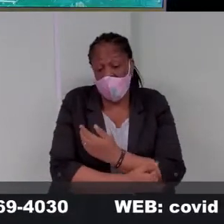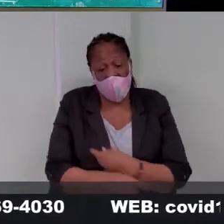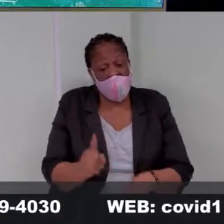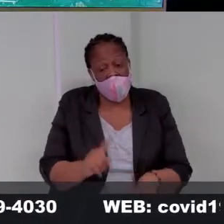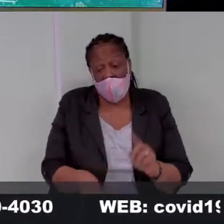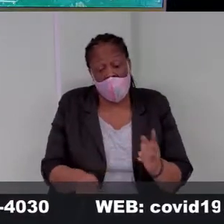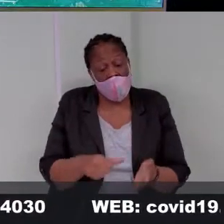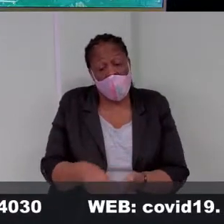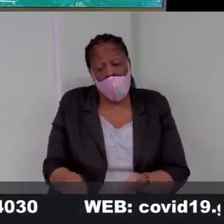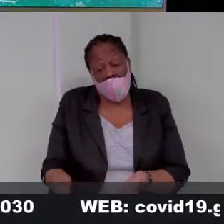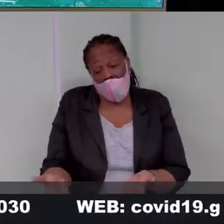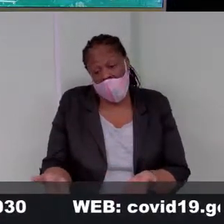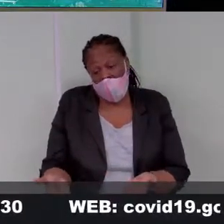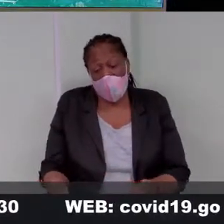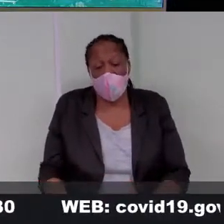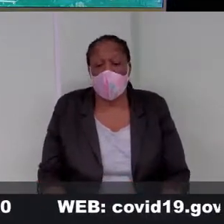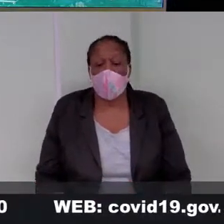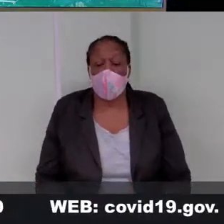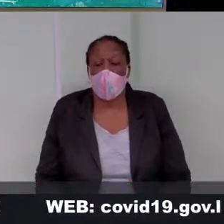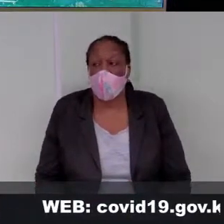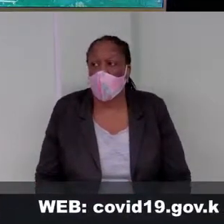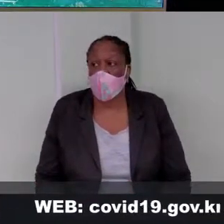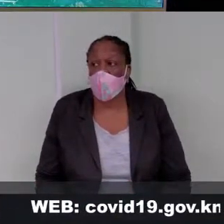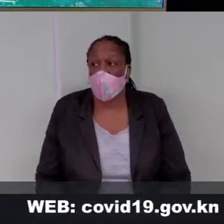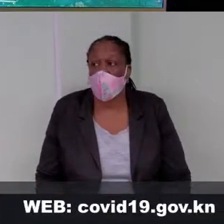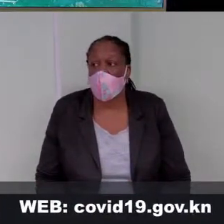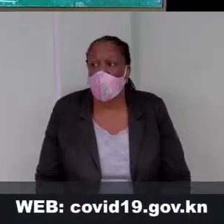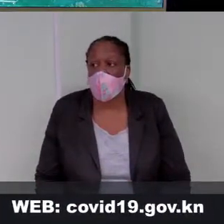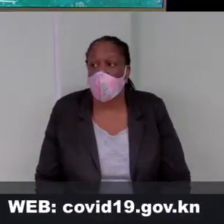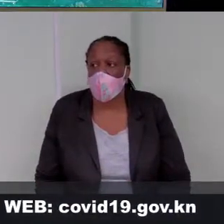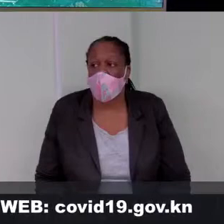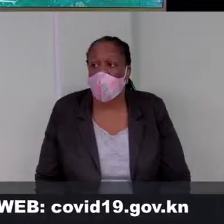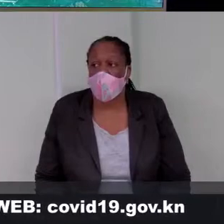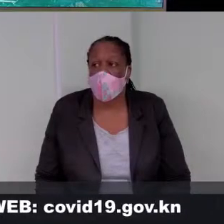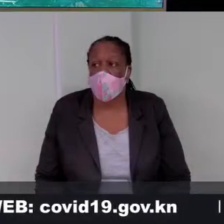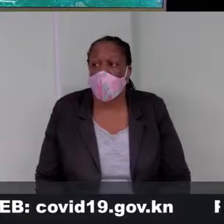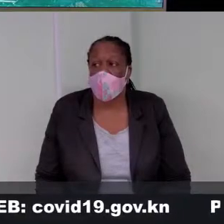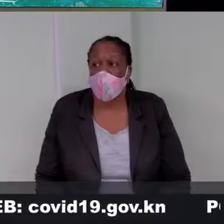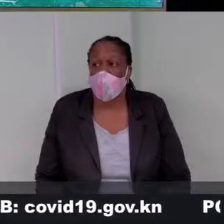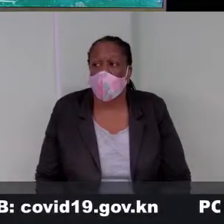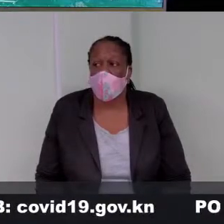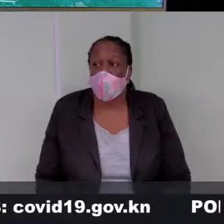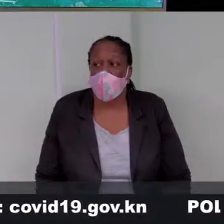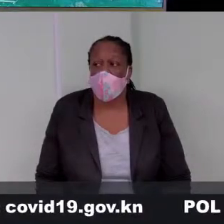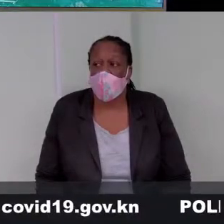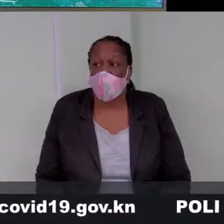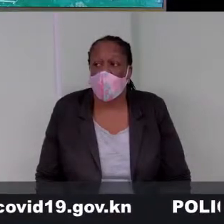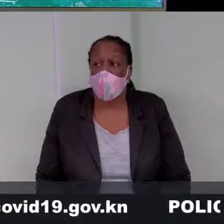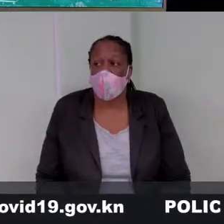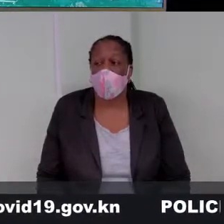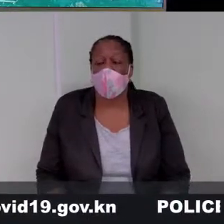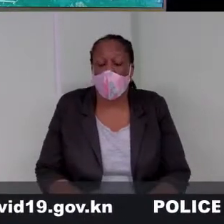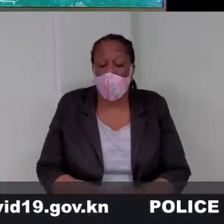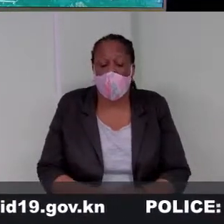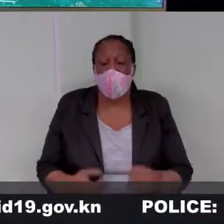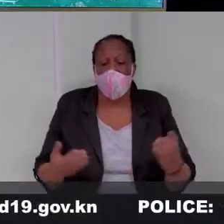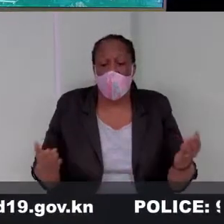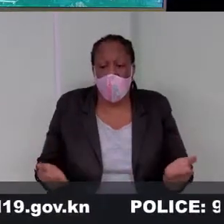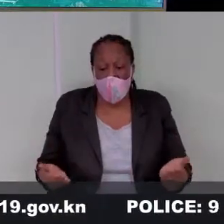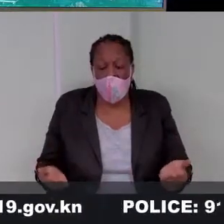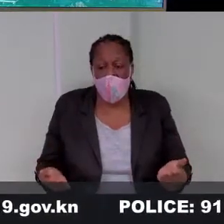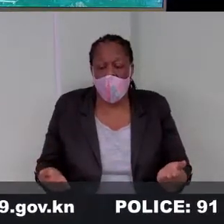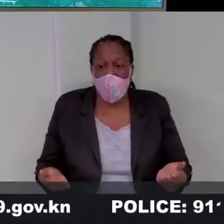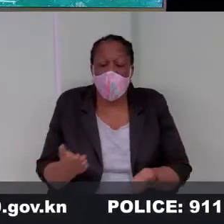would pay, some will be funded, and some who would be exempt. And so our contribution, I think, was the